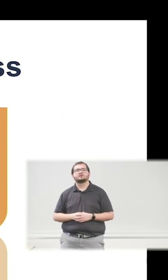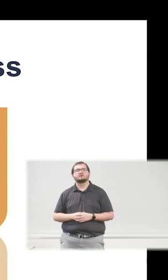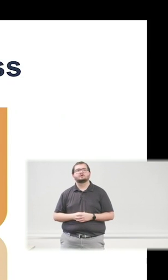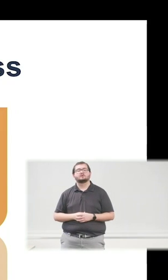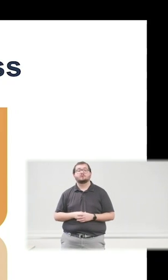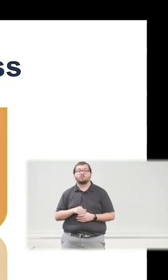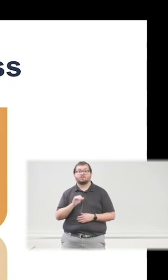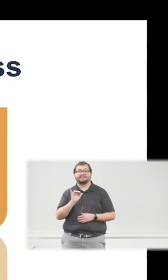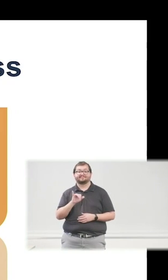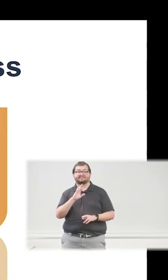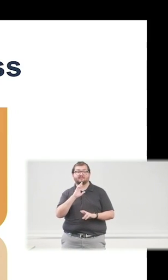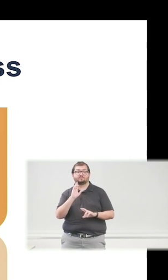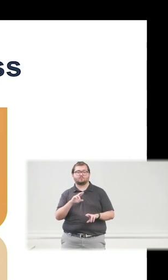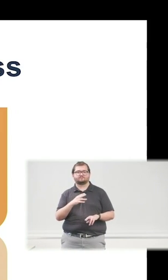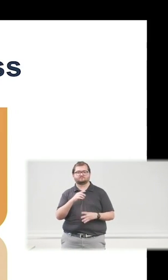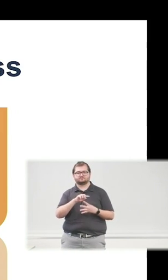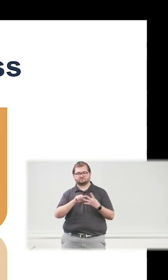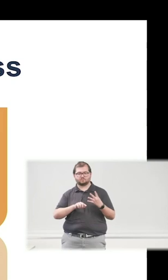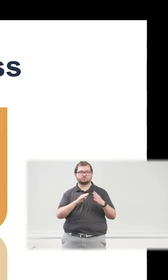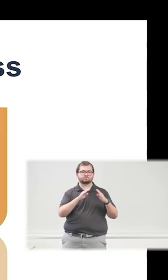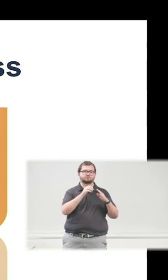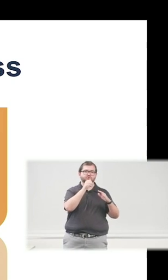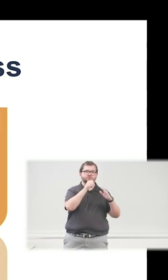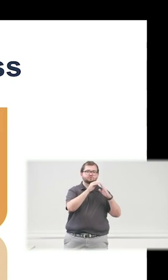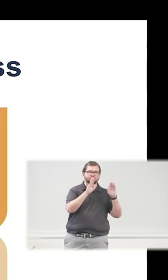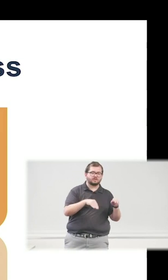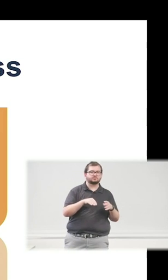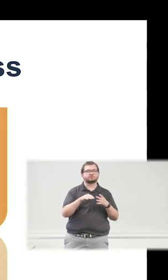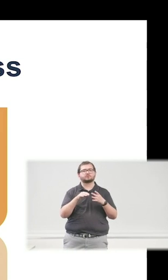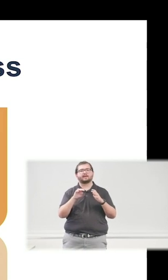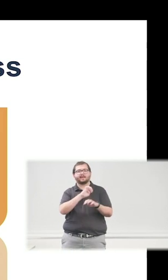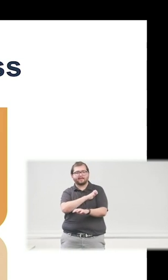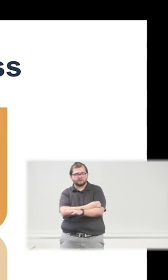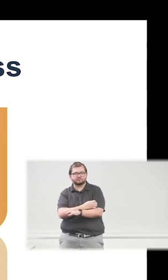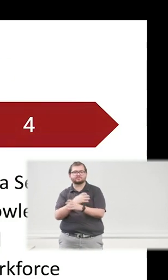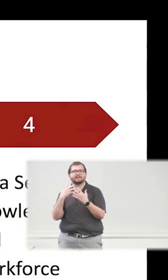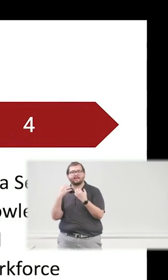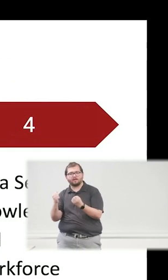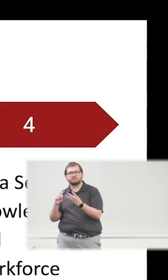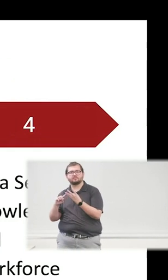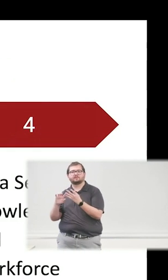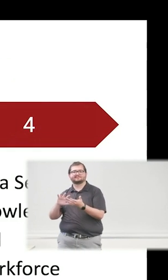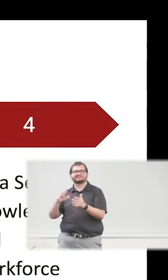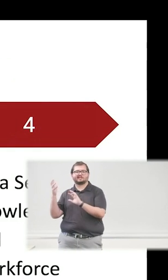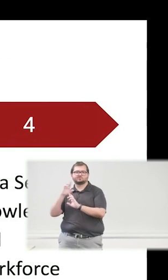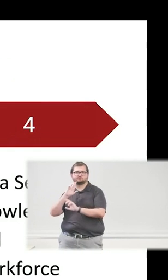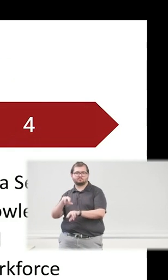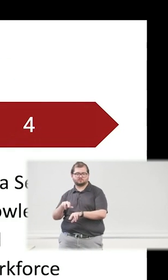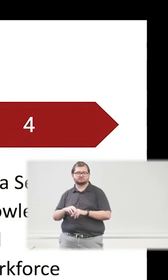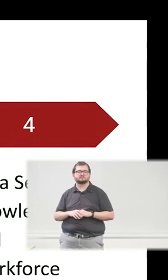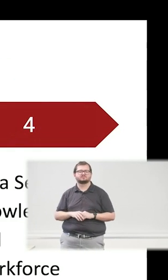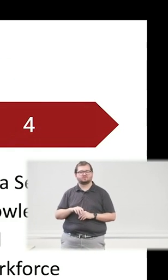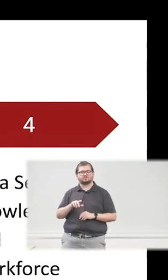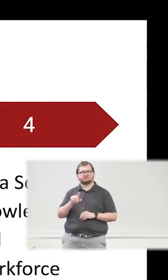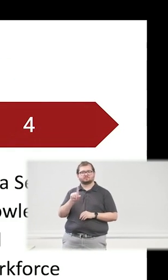on 4 main areas: so shelter, energy, health, and disaster response. And that's for the summer 2024. And then it